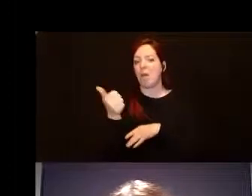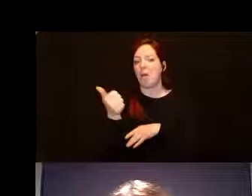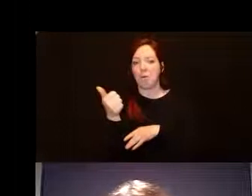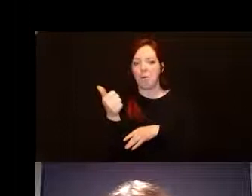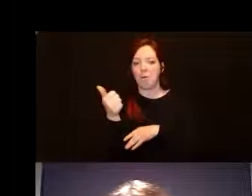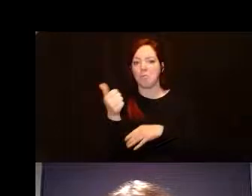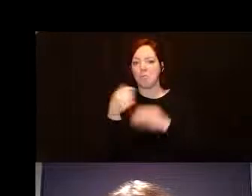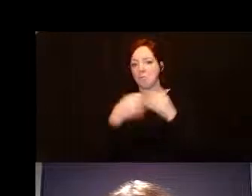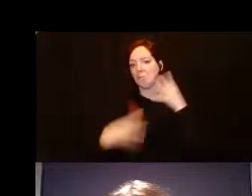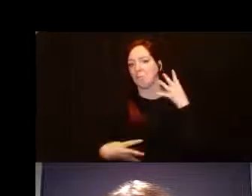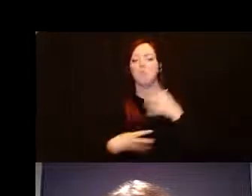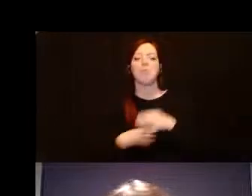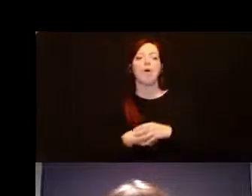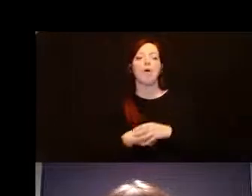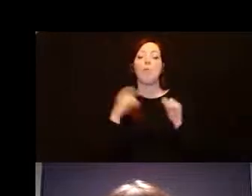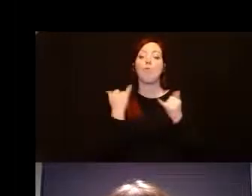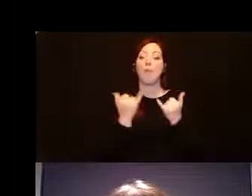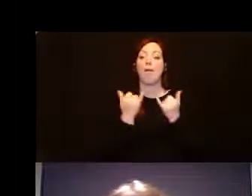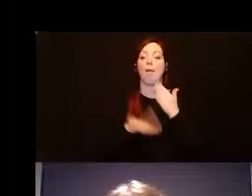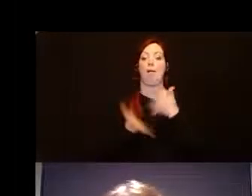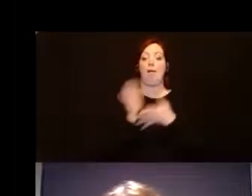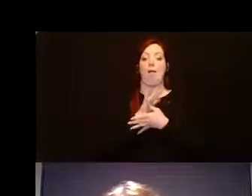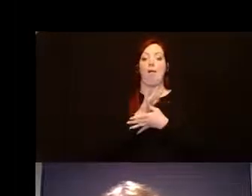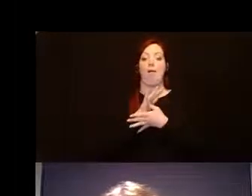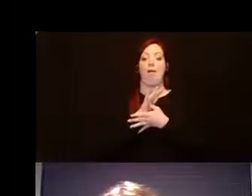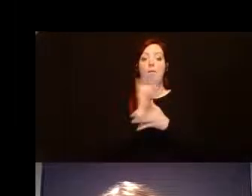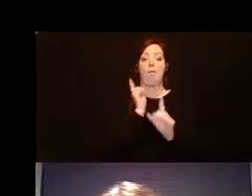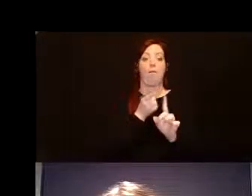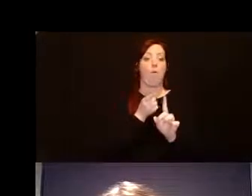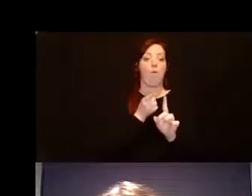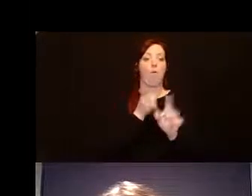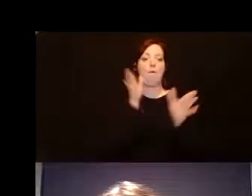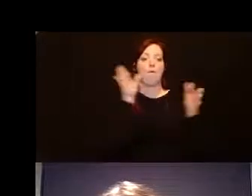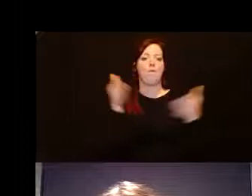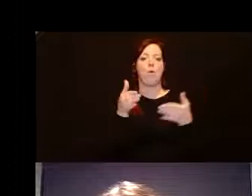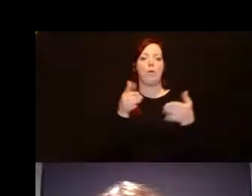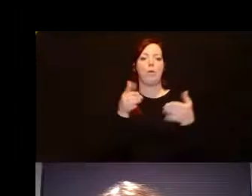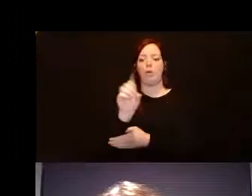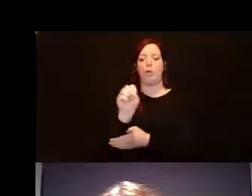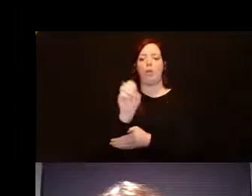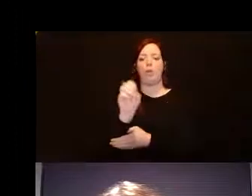primary focus is on dosimetry that we just